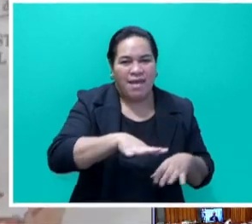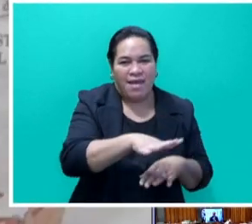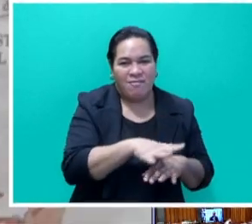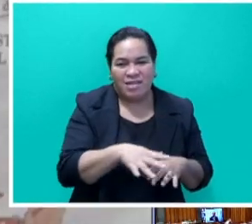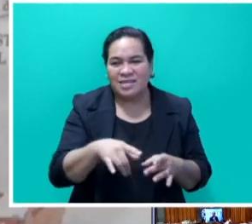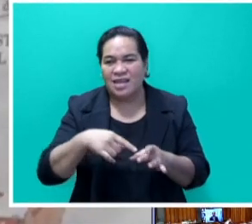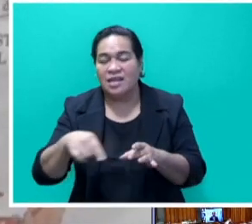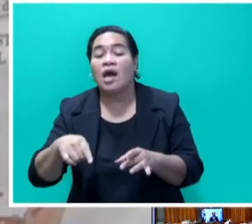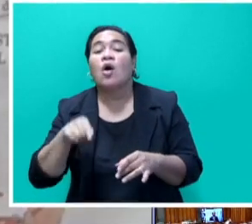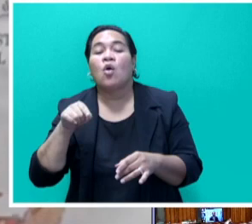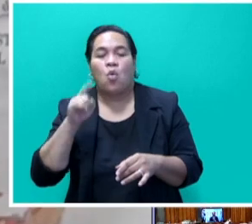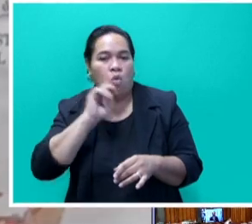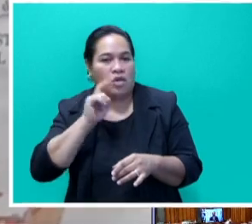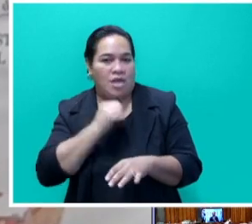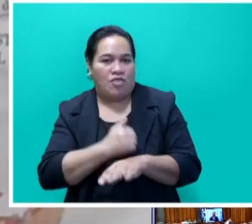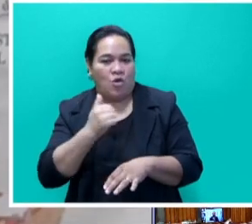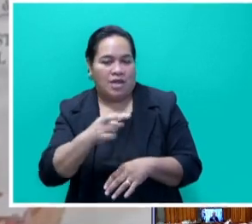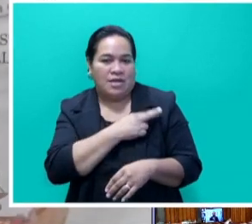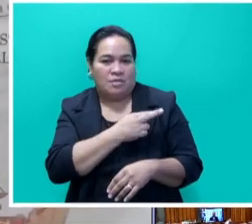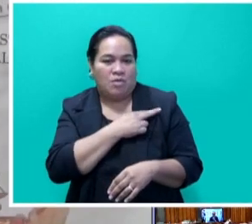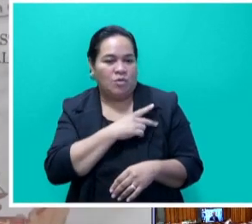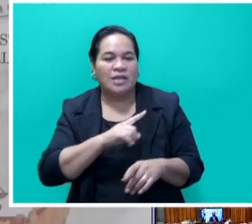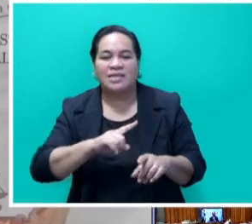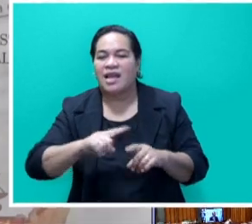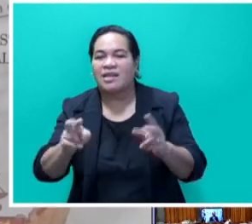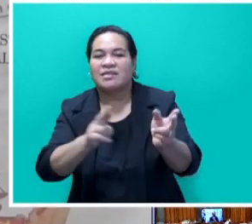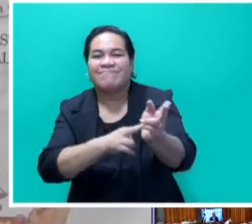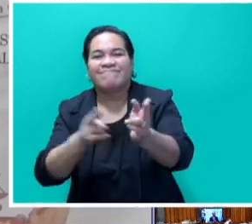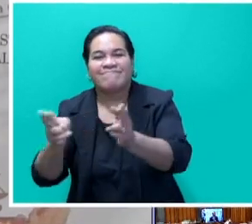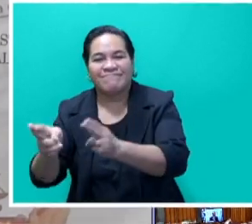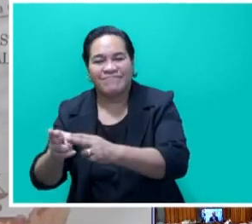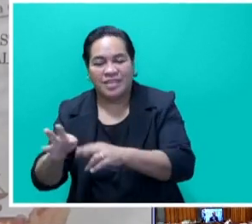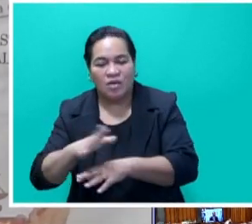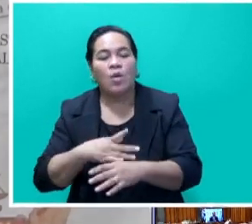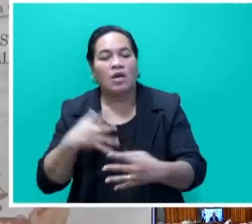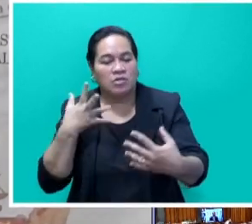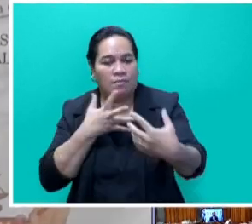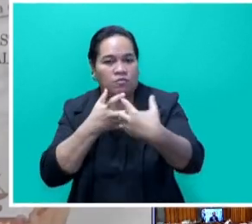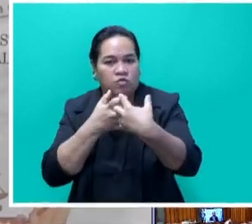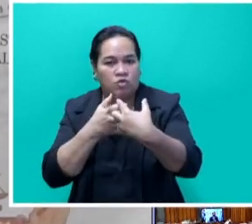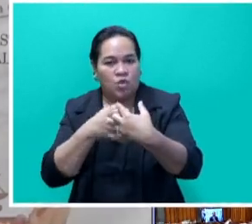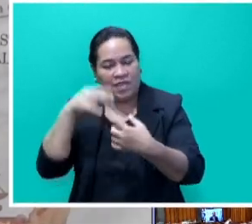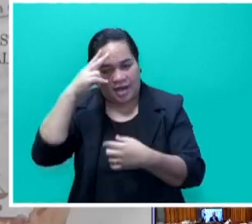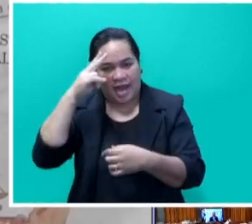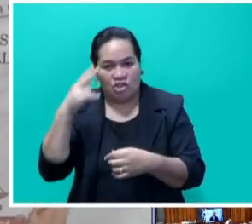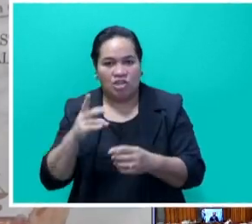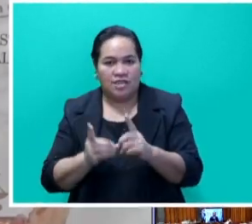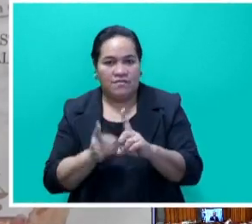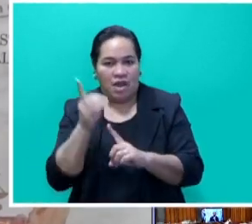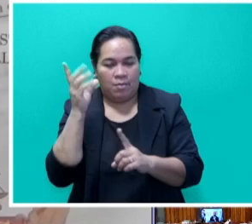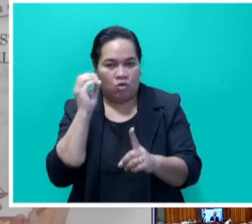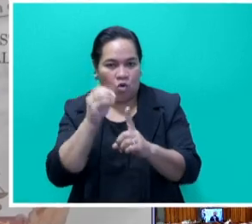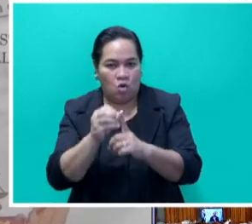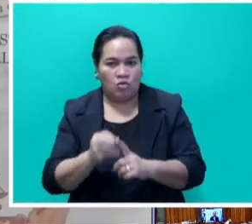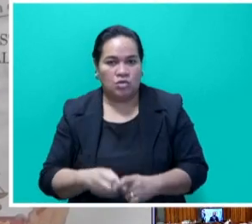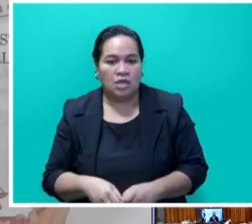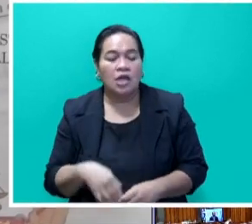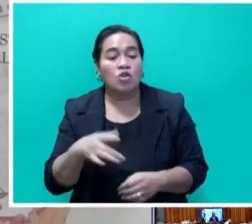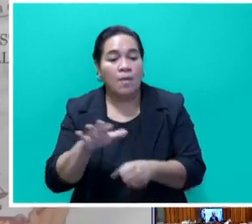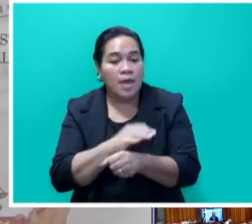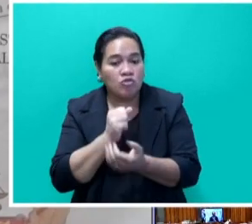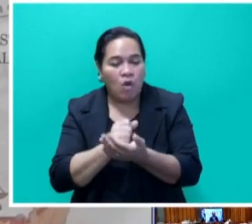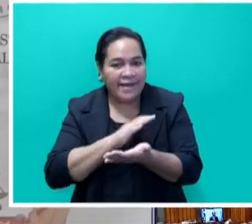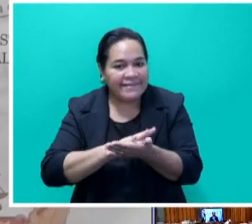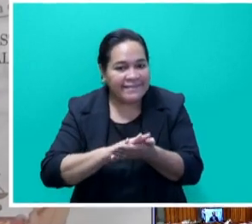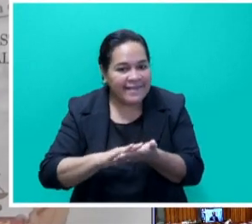Water Authority of Fiji and also in rural areas. And these are in line with our national development goals of ensuring access to clean and safe